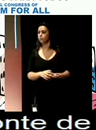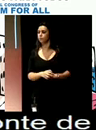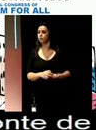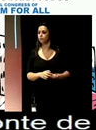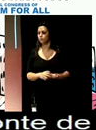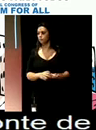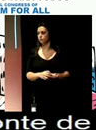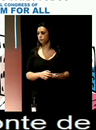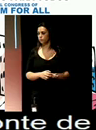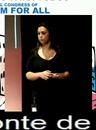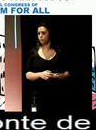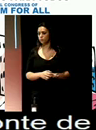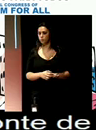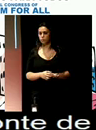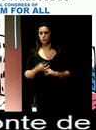nice point of view